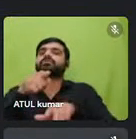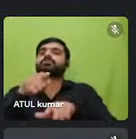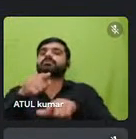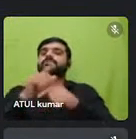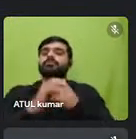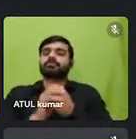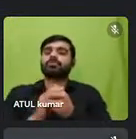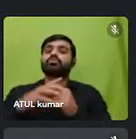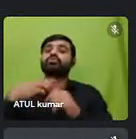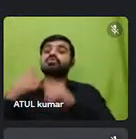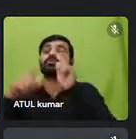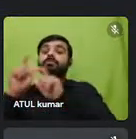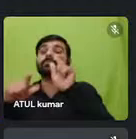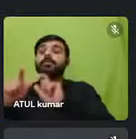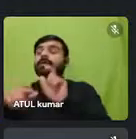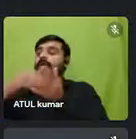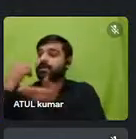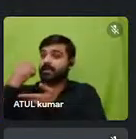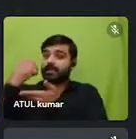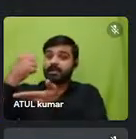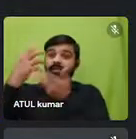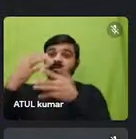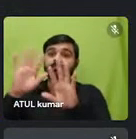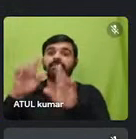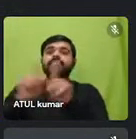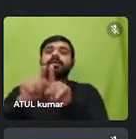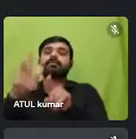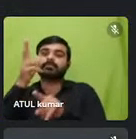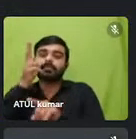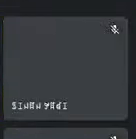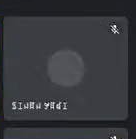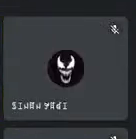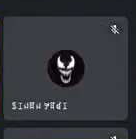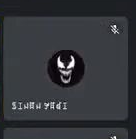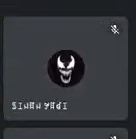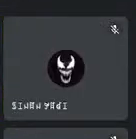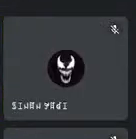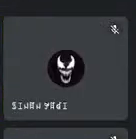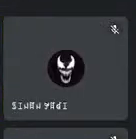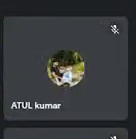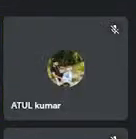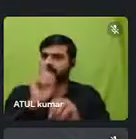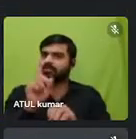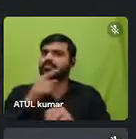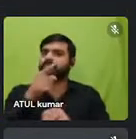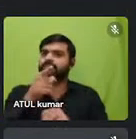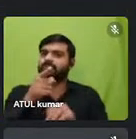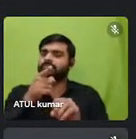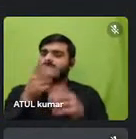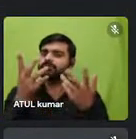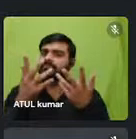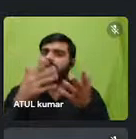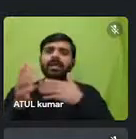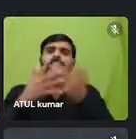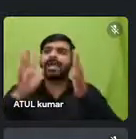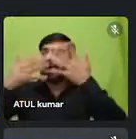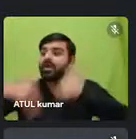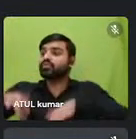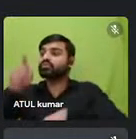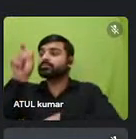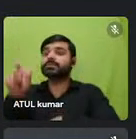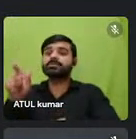those who haven't received the gift of speaking and listening, it's not a gift. It's, how you are.